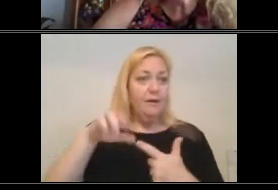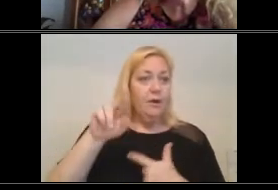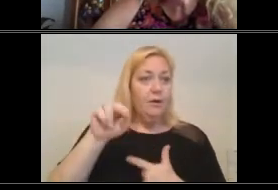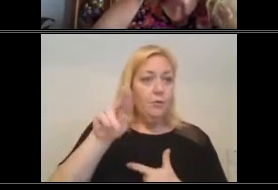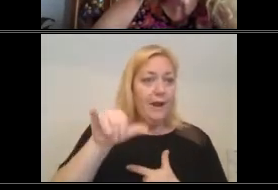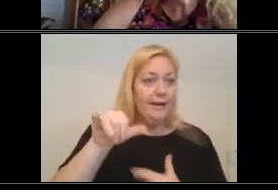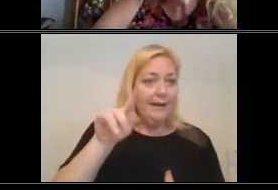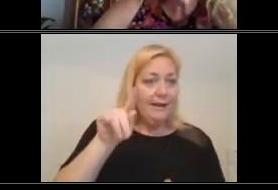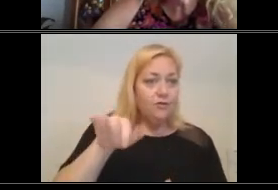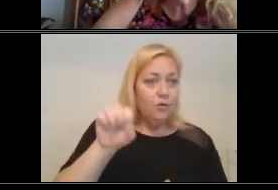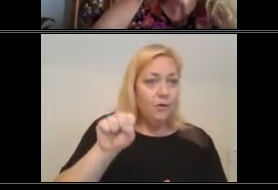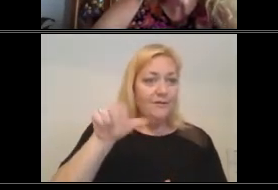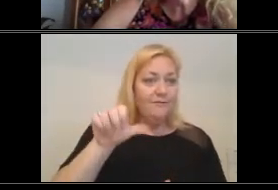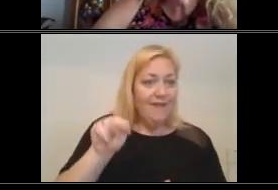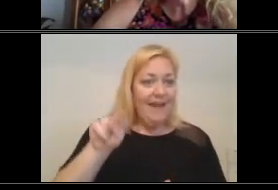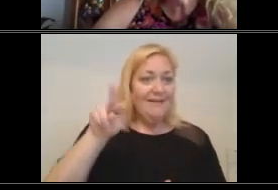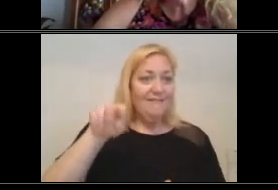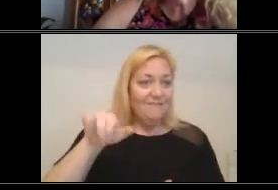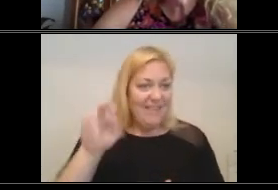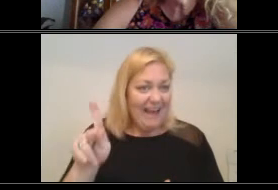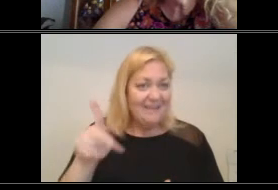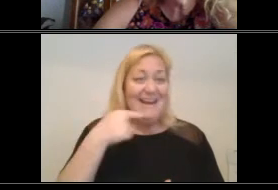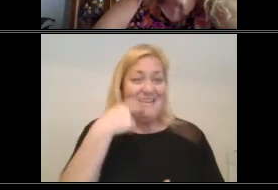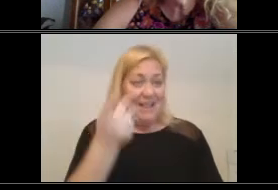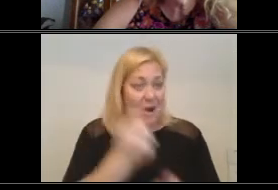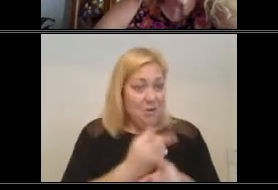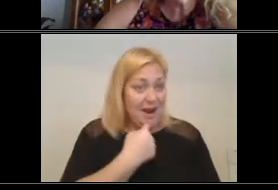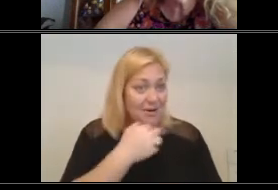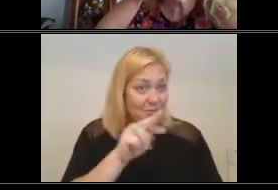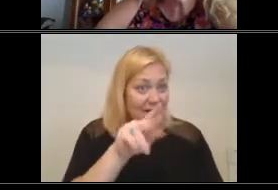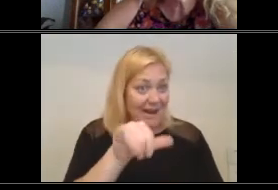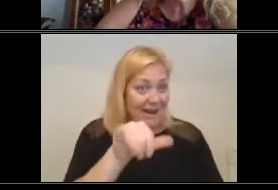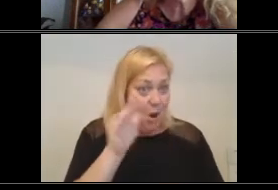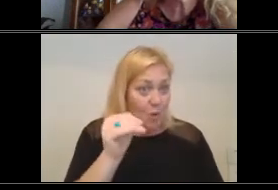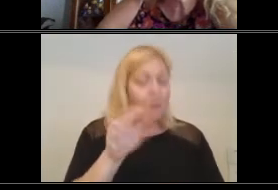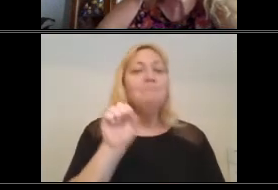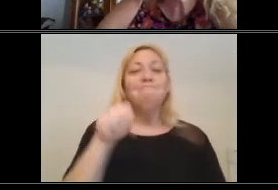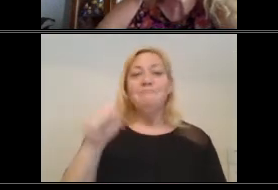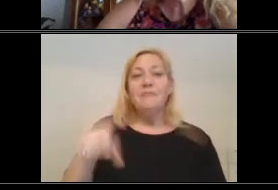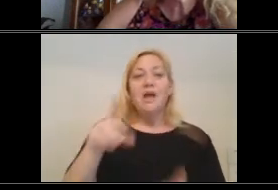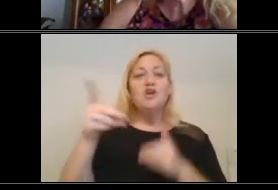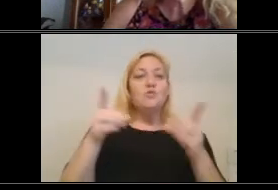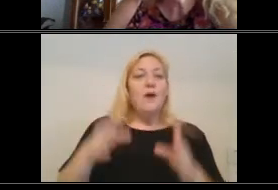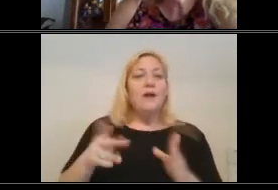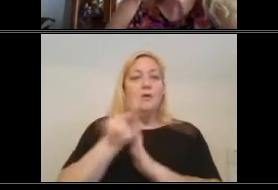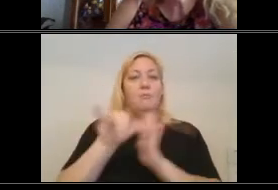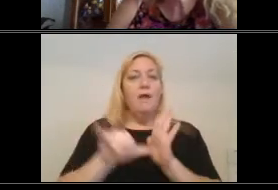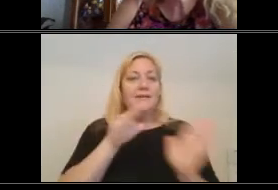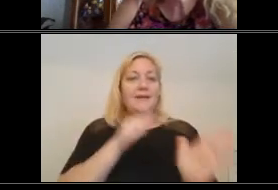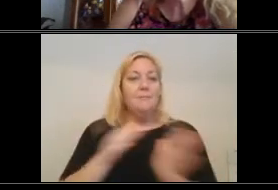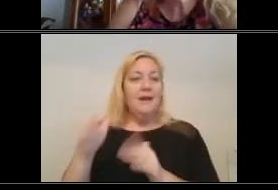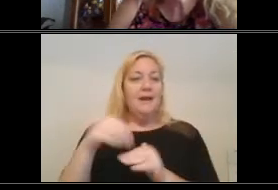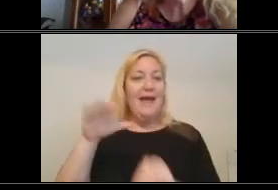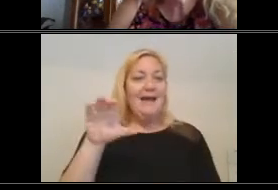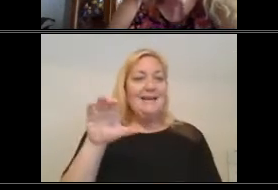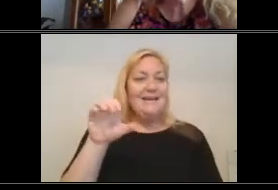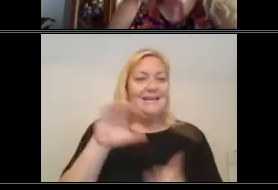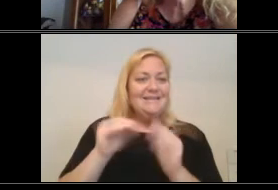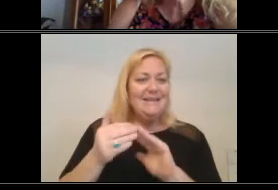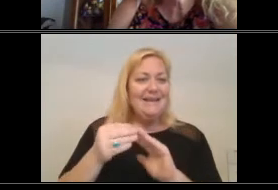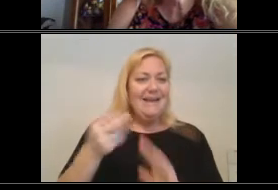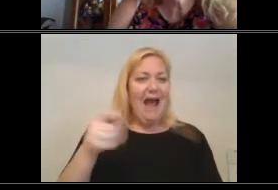Van Vleck. Did I say that right, Randy? I hope so. Director of Policy and Planning at City Heights CDC in the